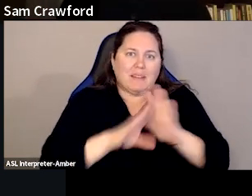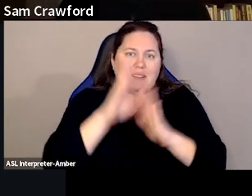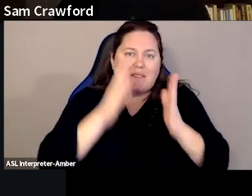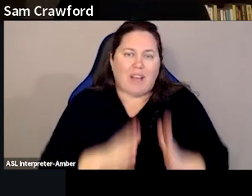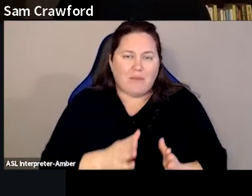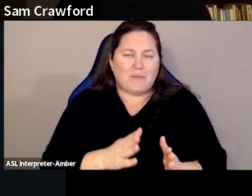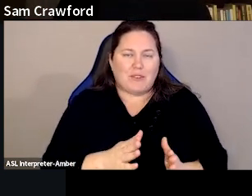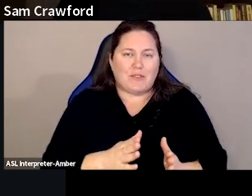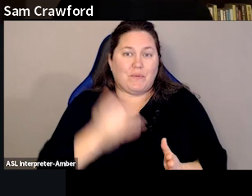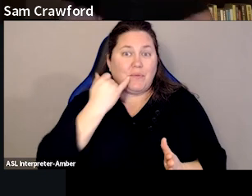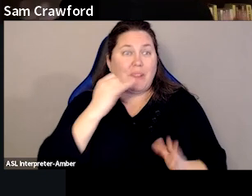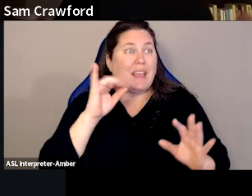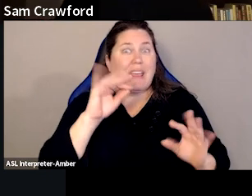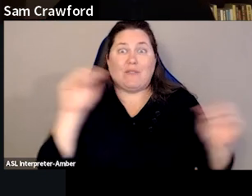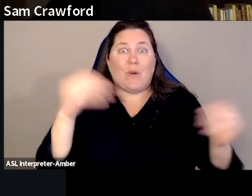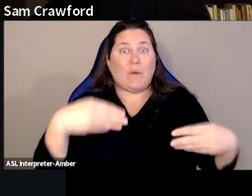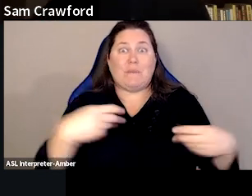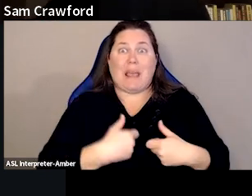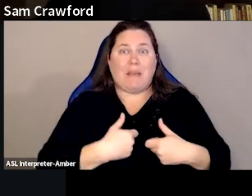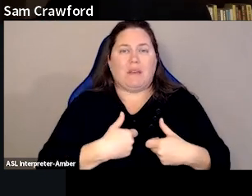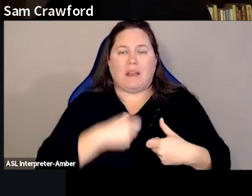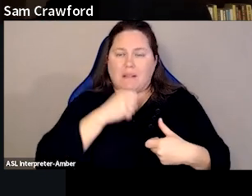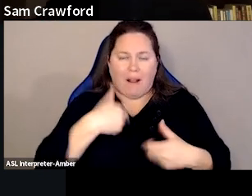career if no one paid developers. So that's not what I'm saying.